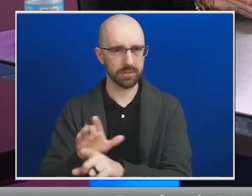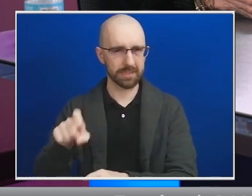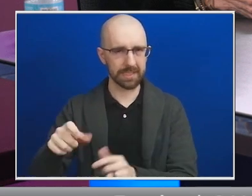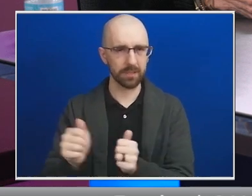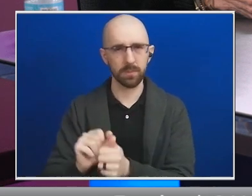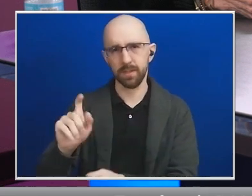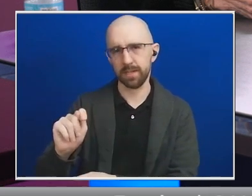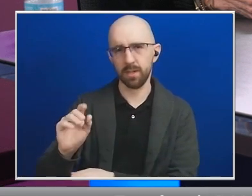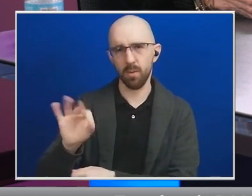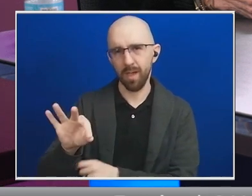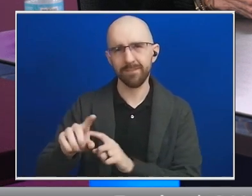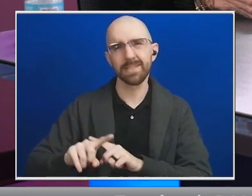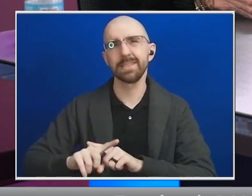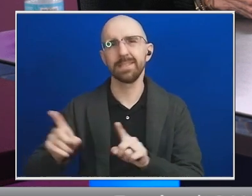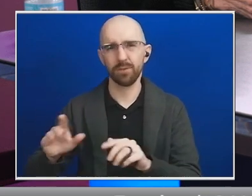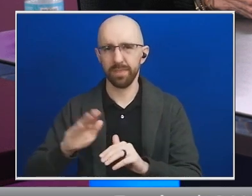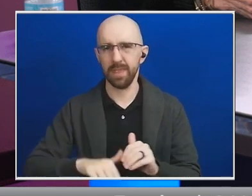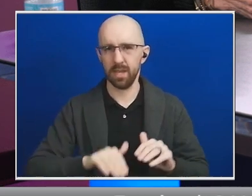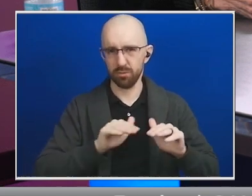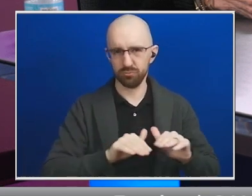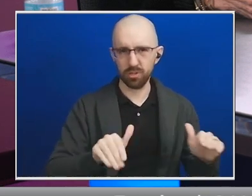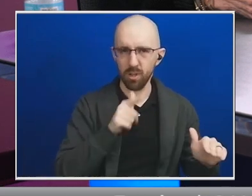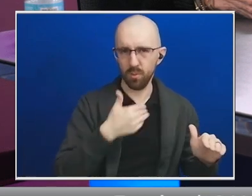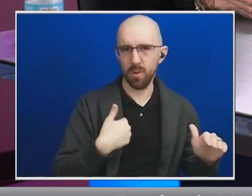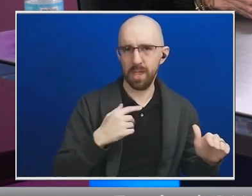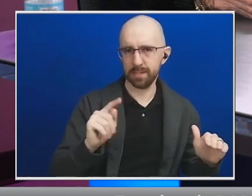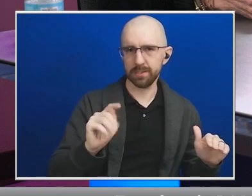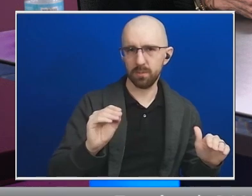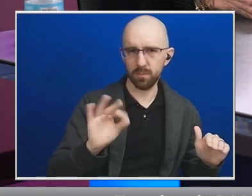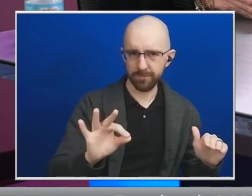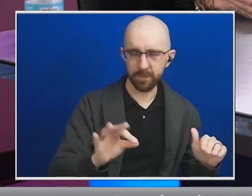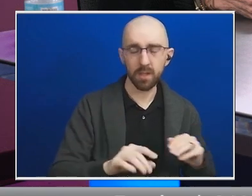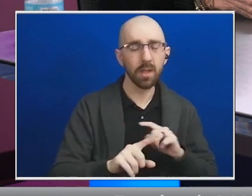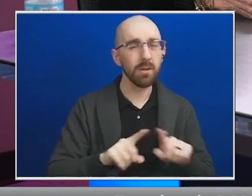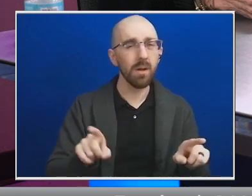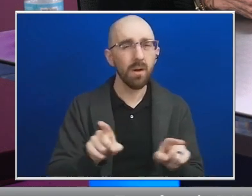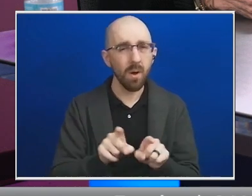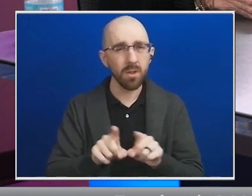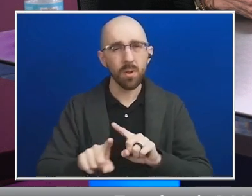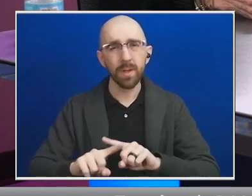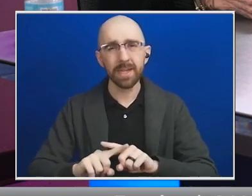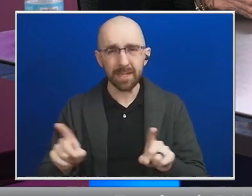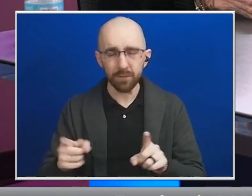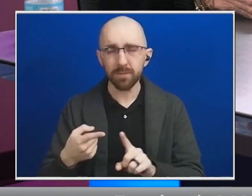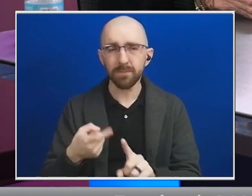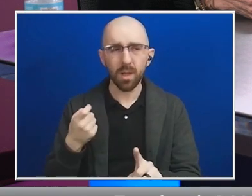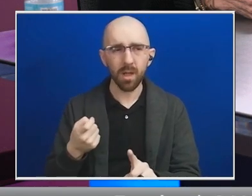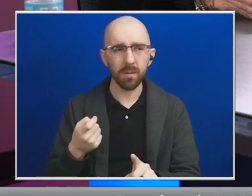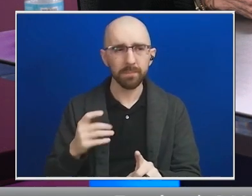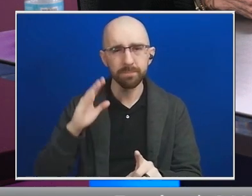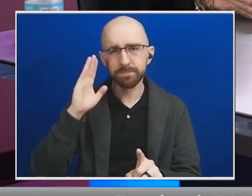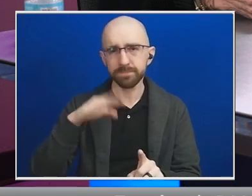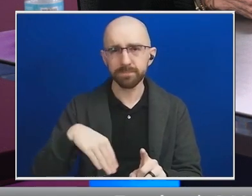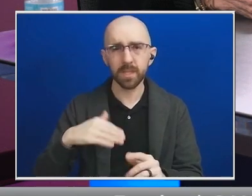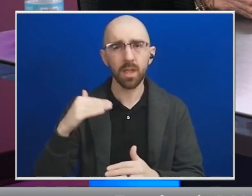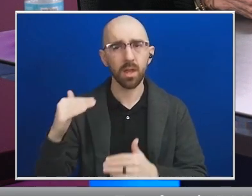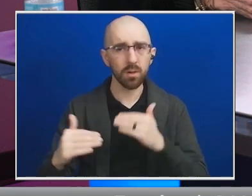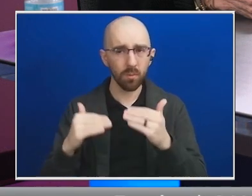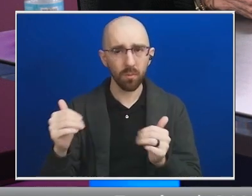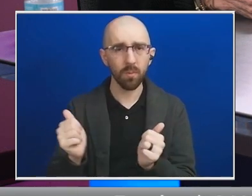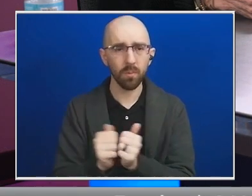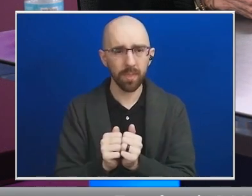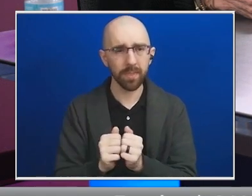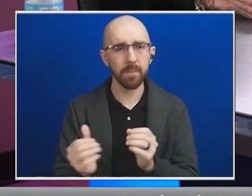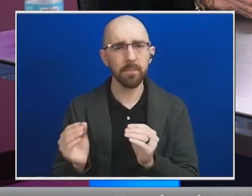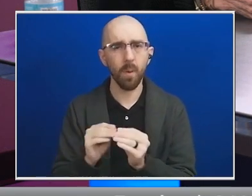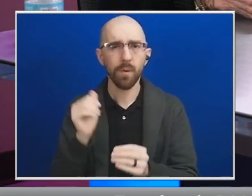needs of a child with tetralogy of Fallot. But they're also different from, an adult with more conventional types of